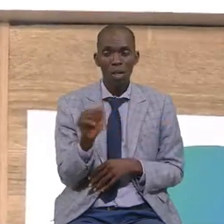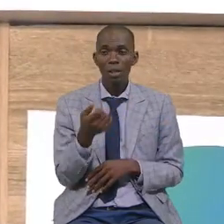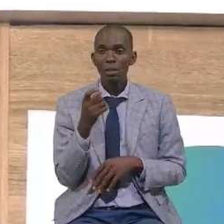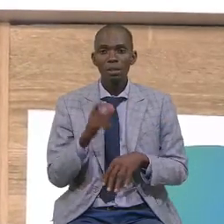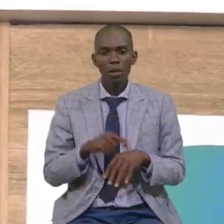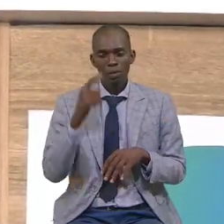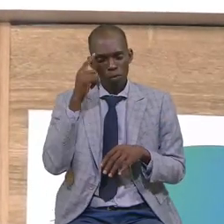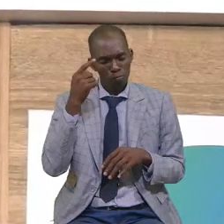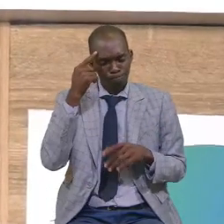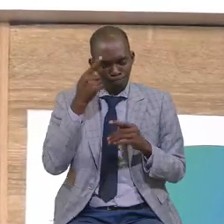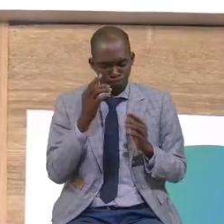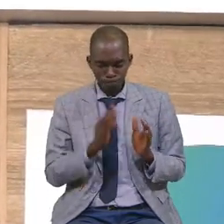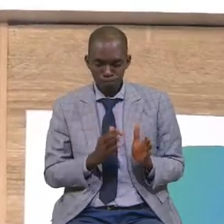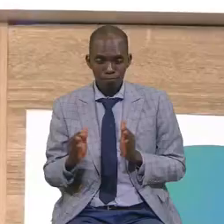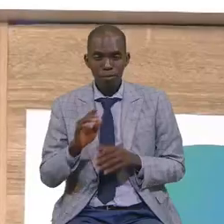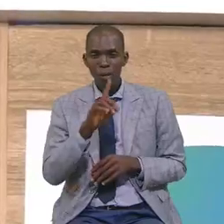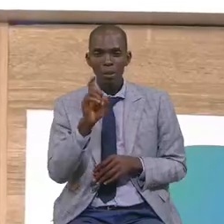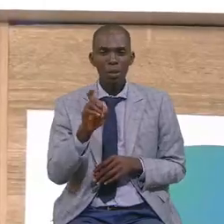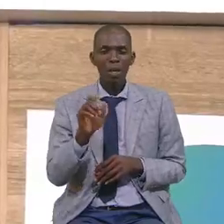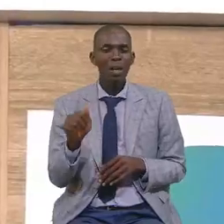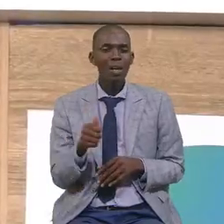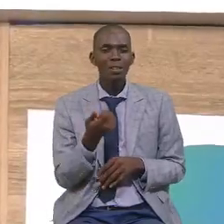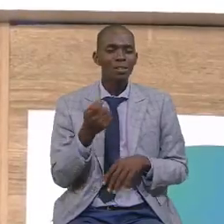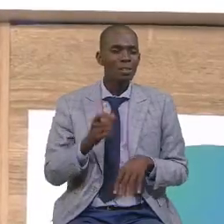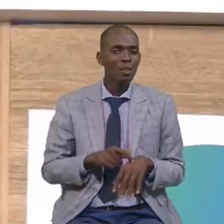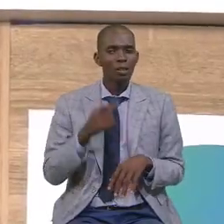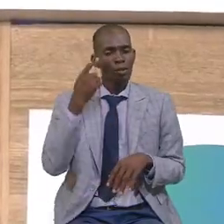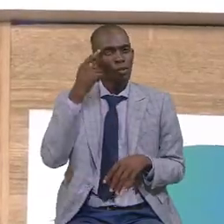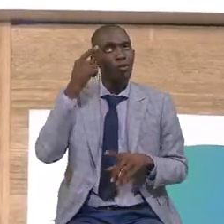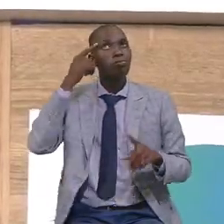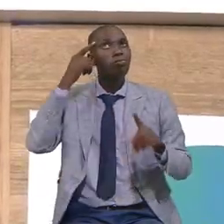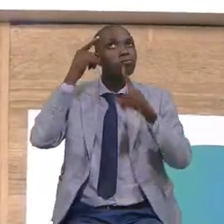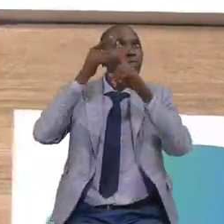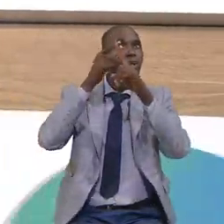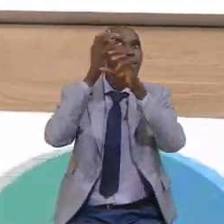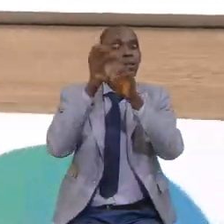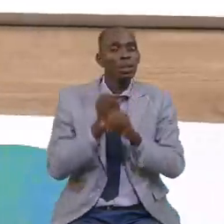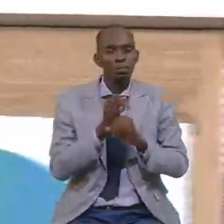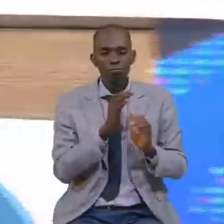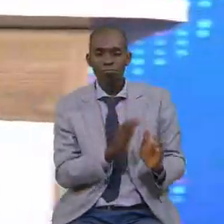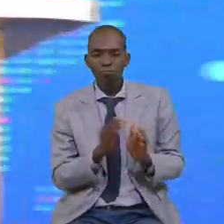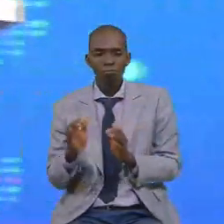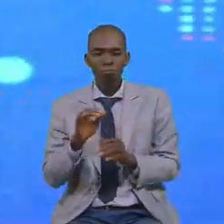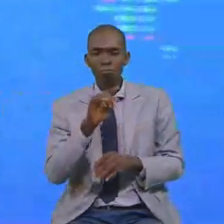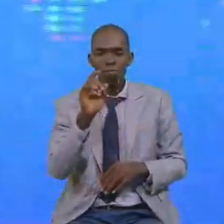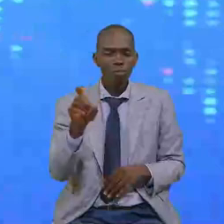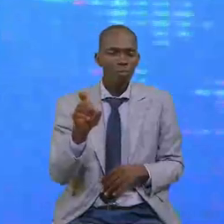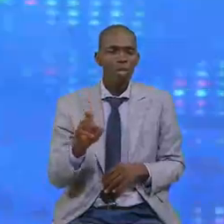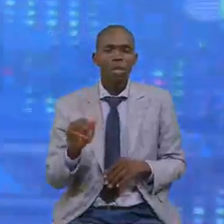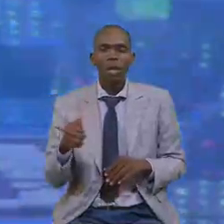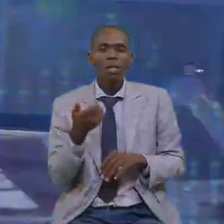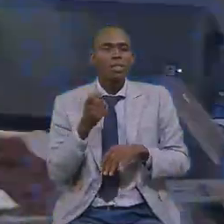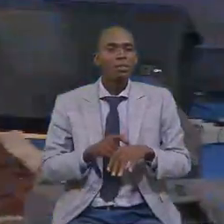strategy? Any time for goal getting? Any time you